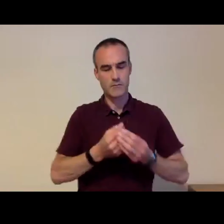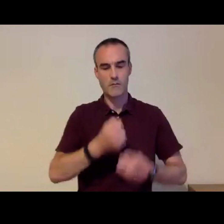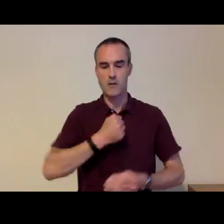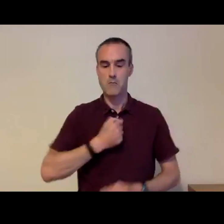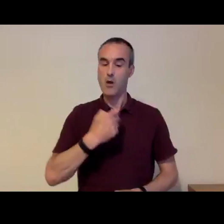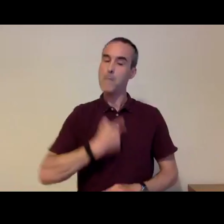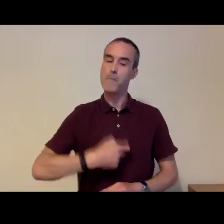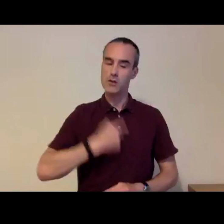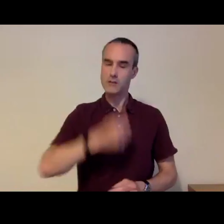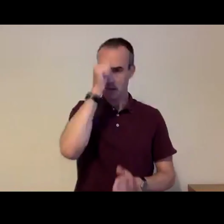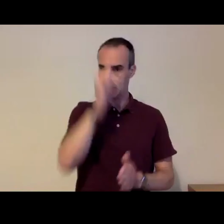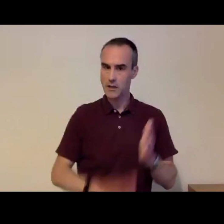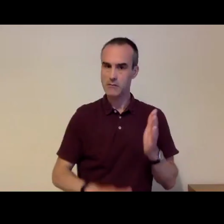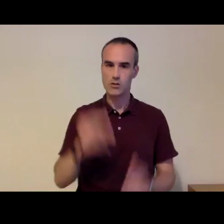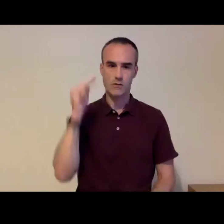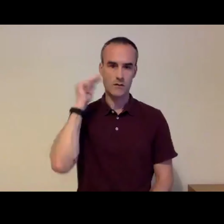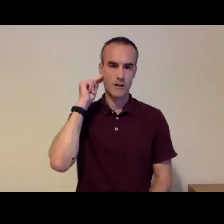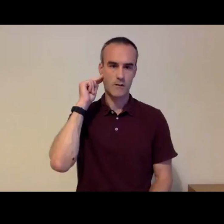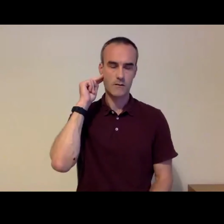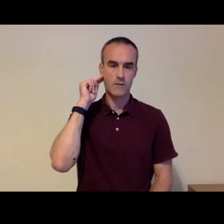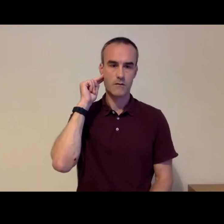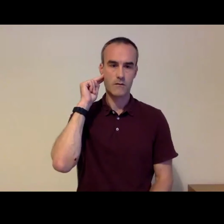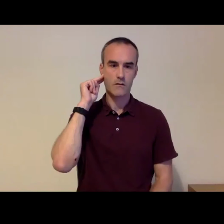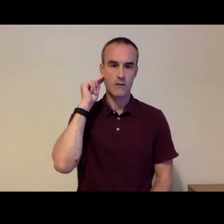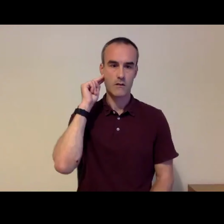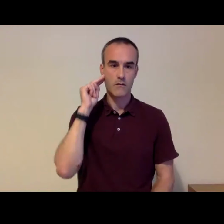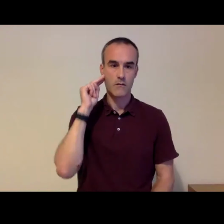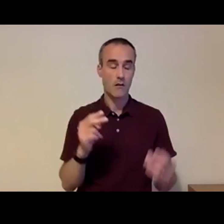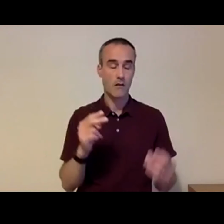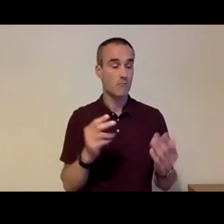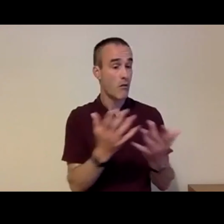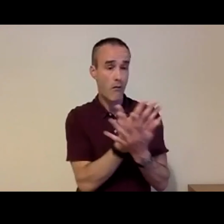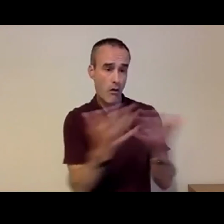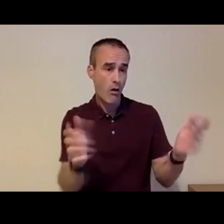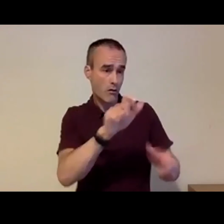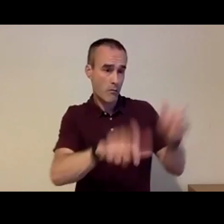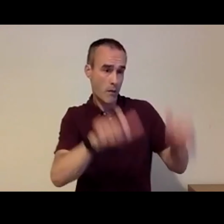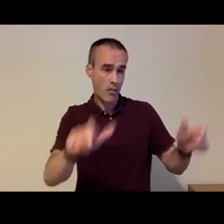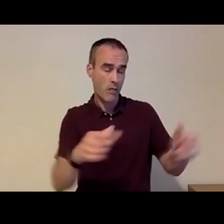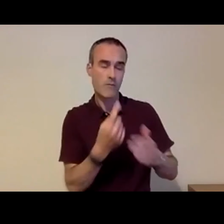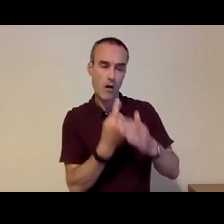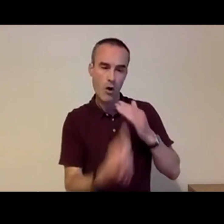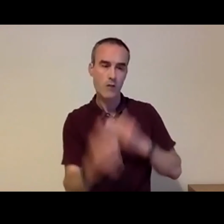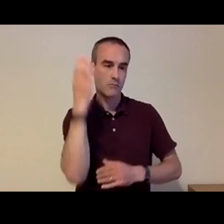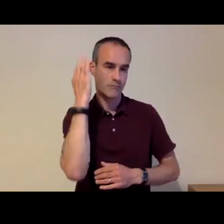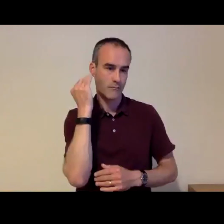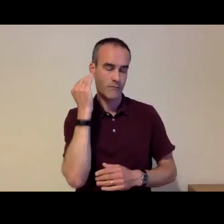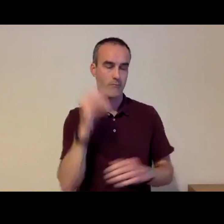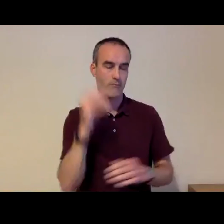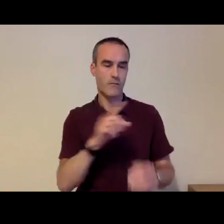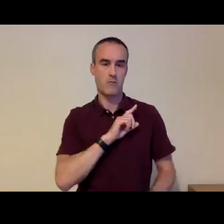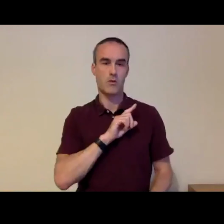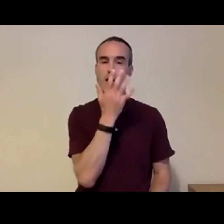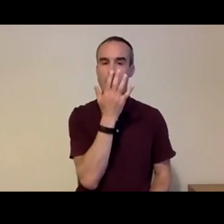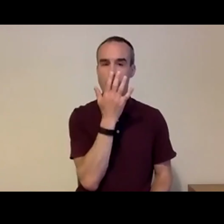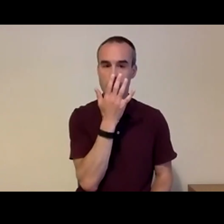Large proportion of the population will only ever have age-related hearing loss. There will be people who've been permanently deaf